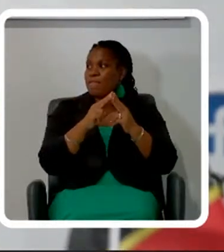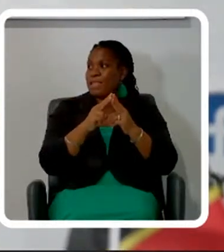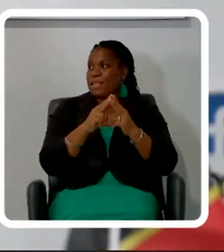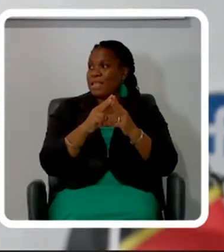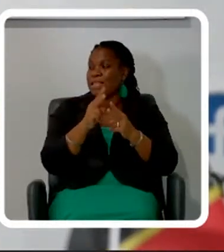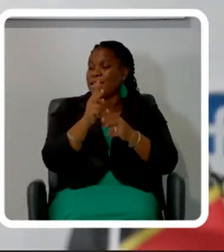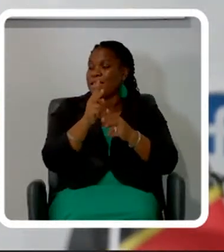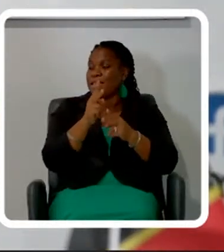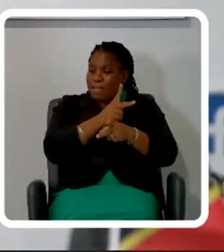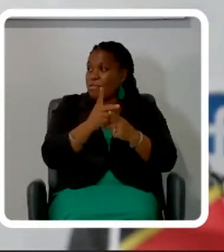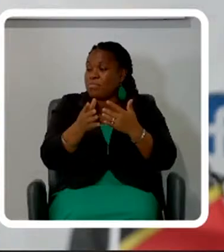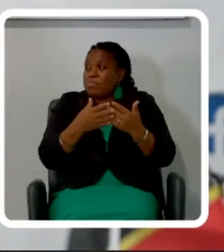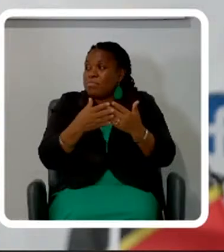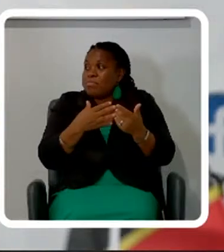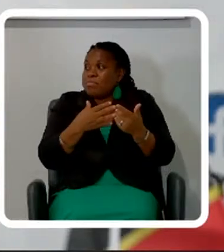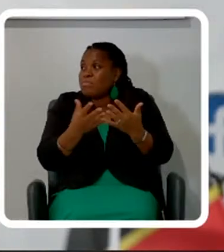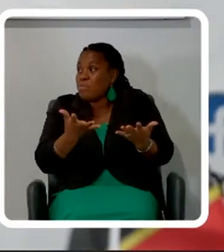whatever